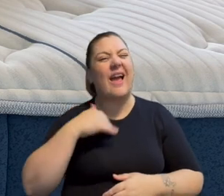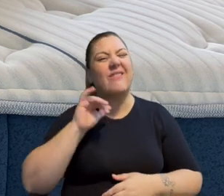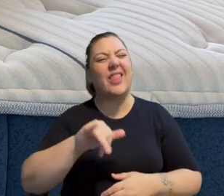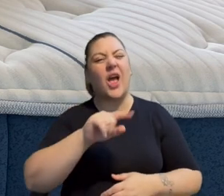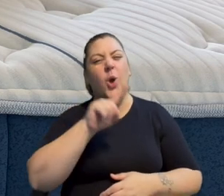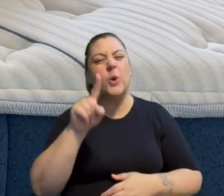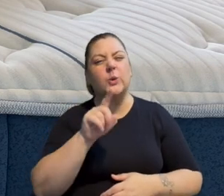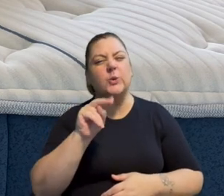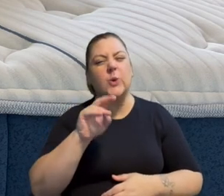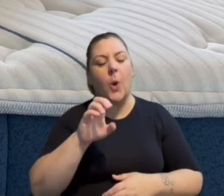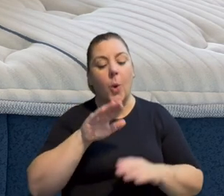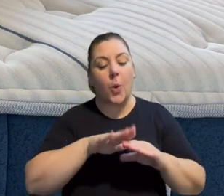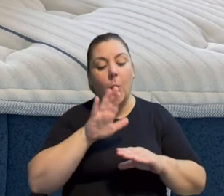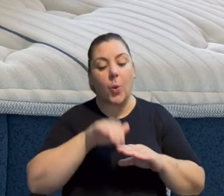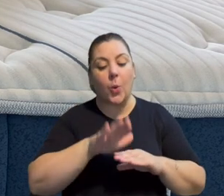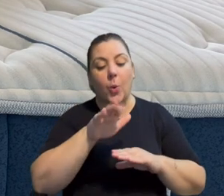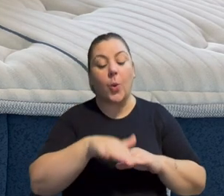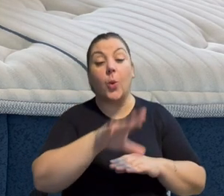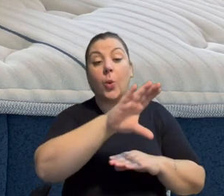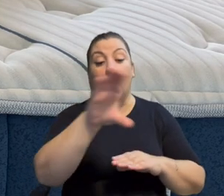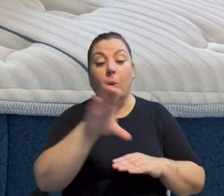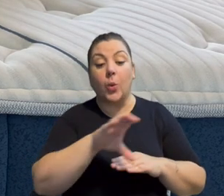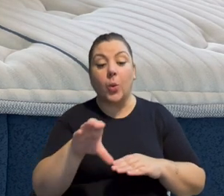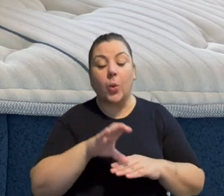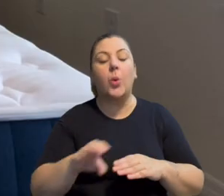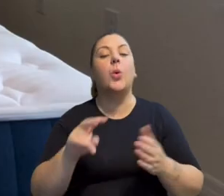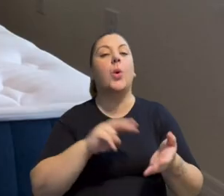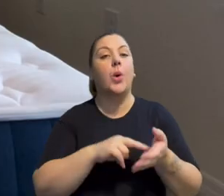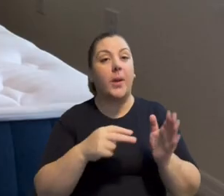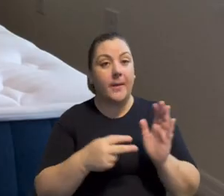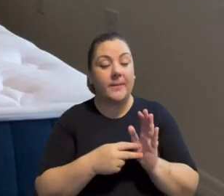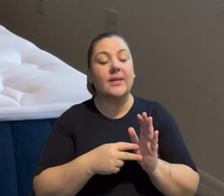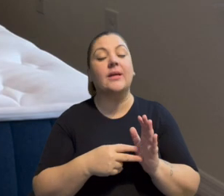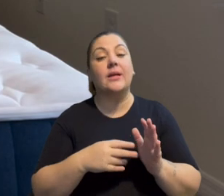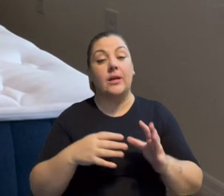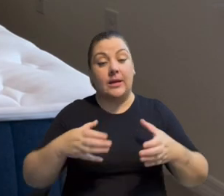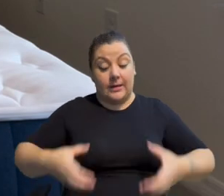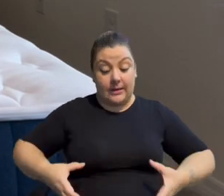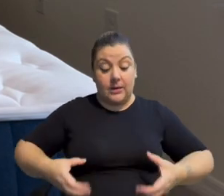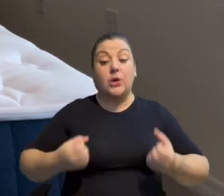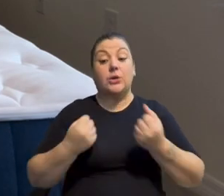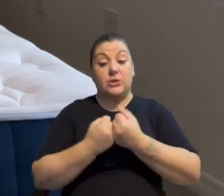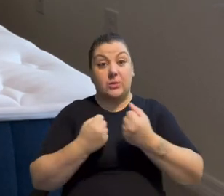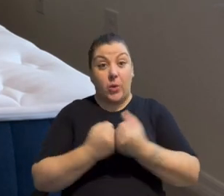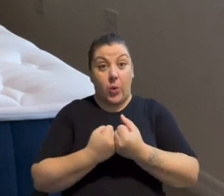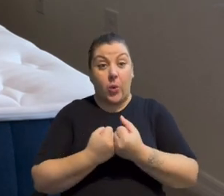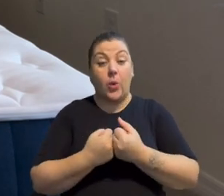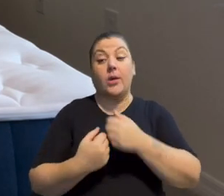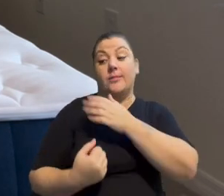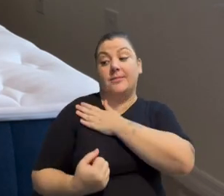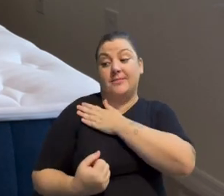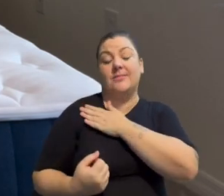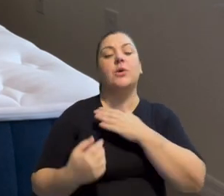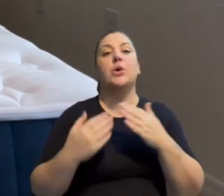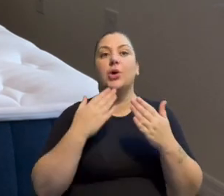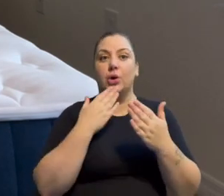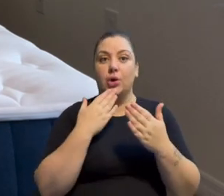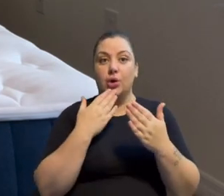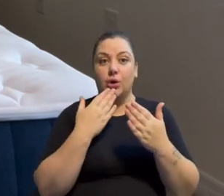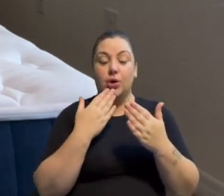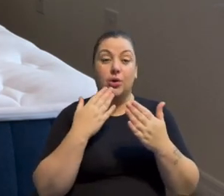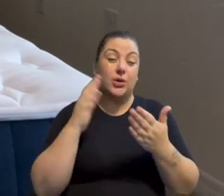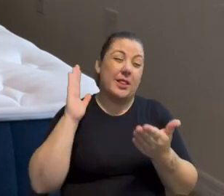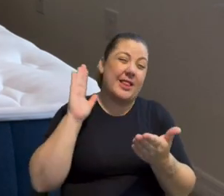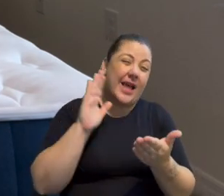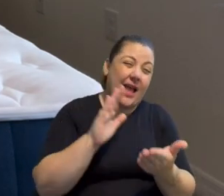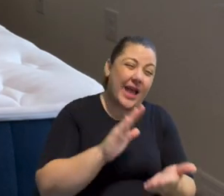also adds extra support where you need it and a little bit less where you don't. Like for example, your shoulders might need a